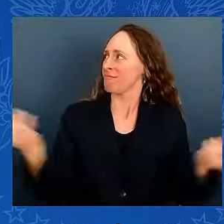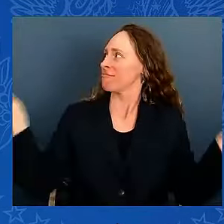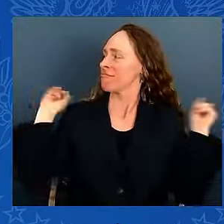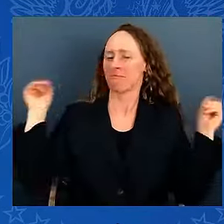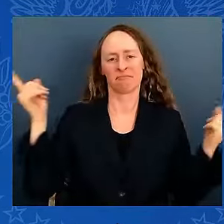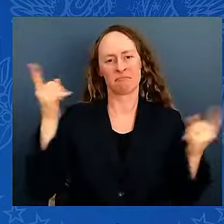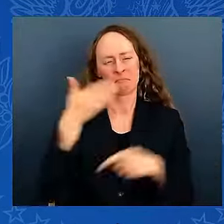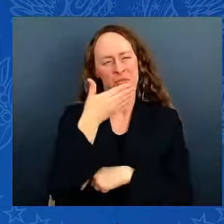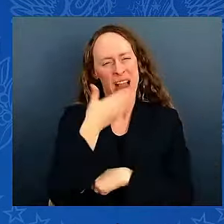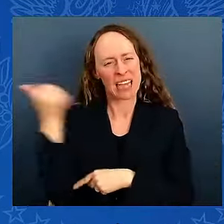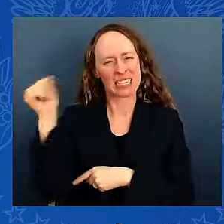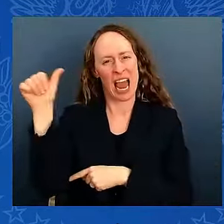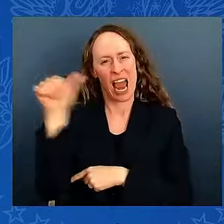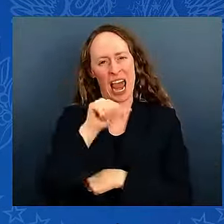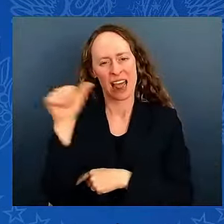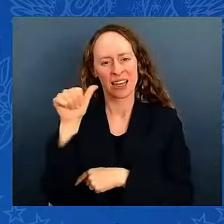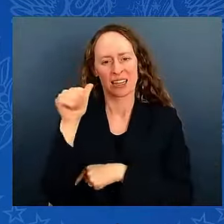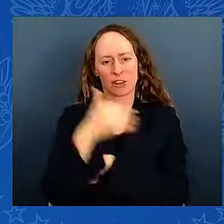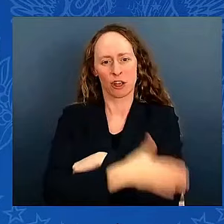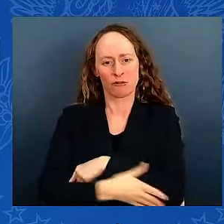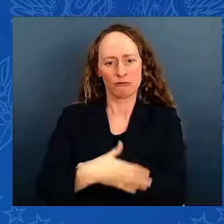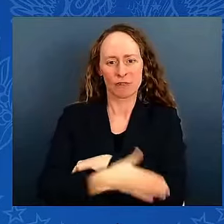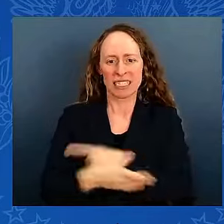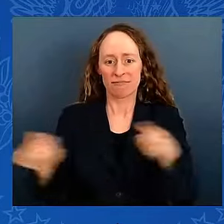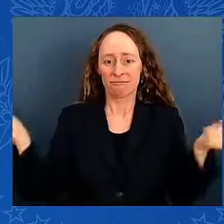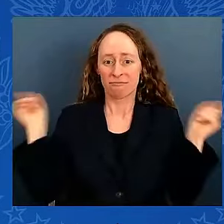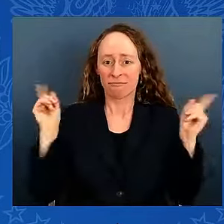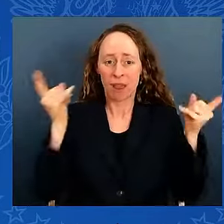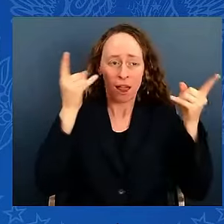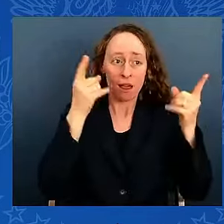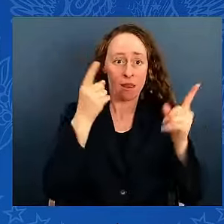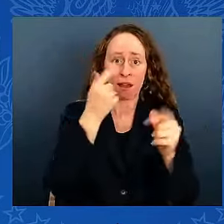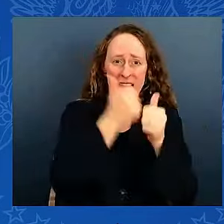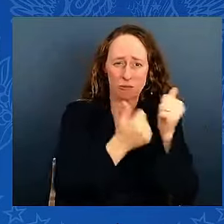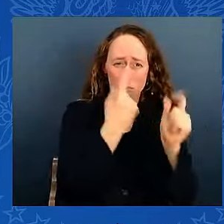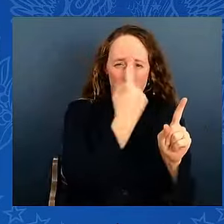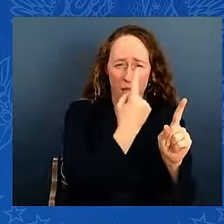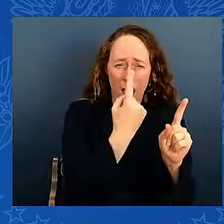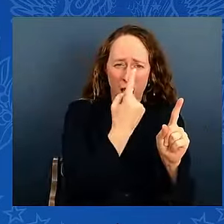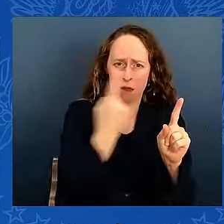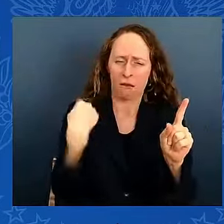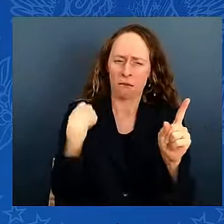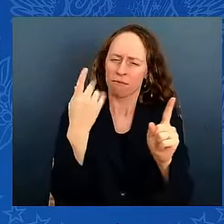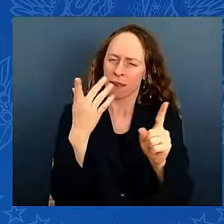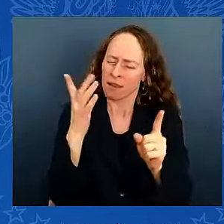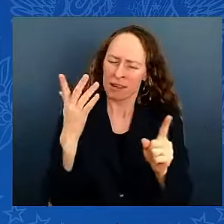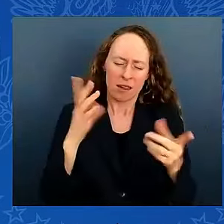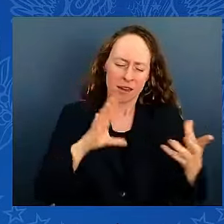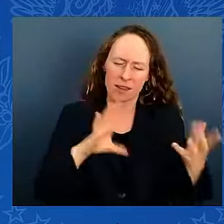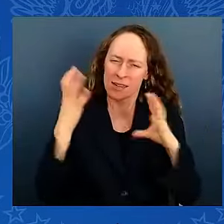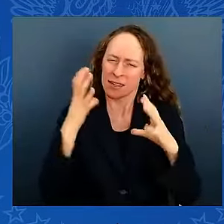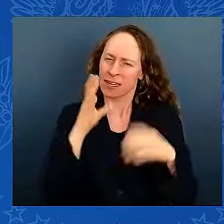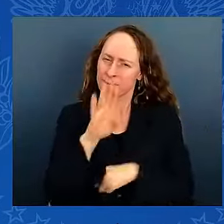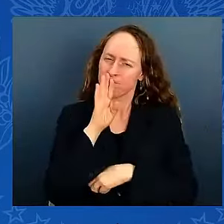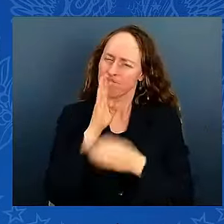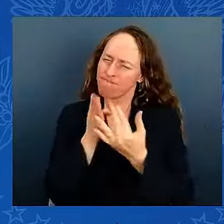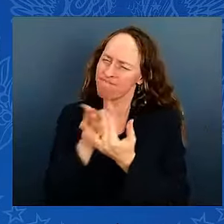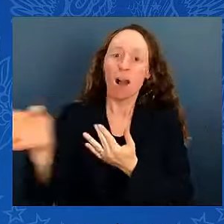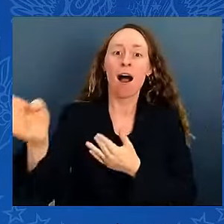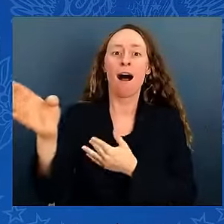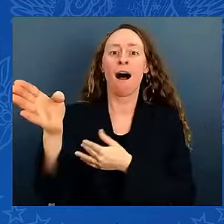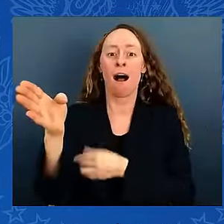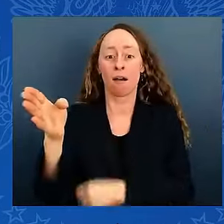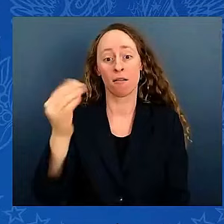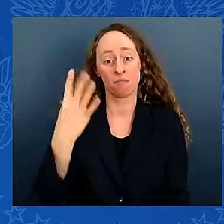individually overcame obstacles through hard work and dedication, but we don't do it alone. Whether it was our family, our coaches, teammates, or fans, it